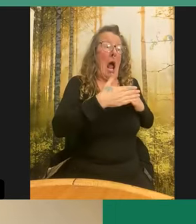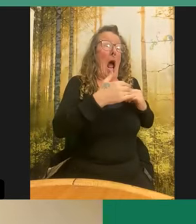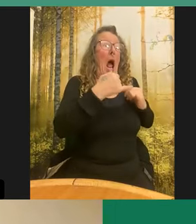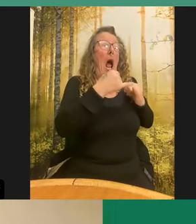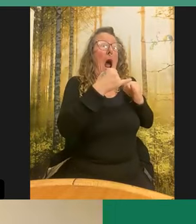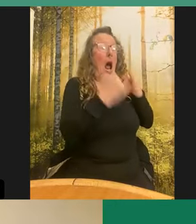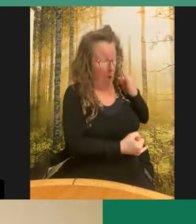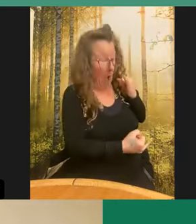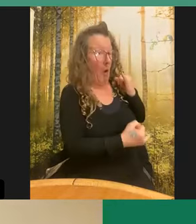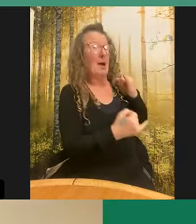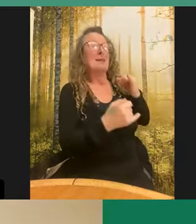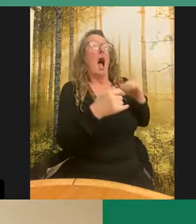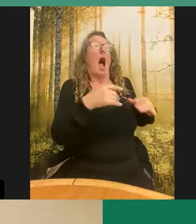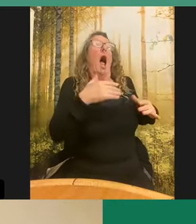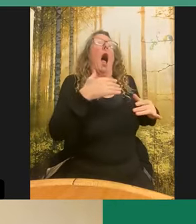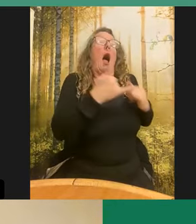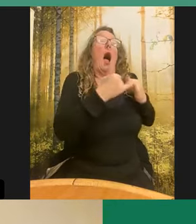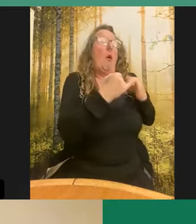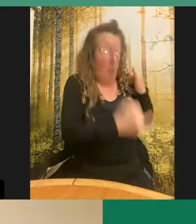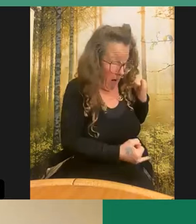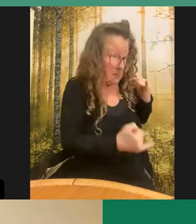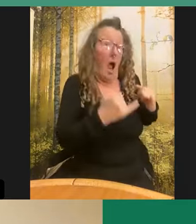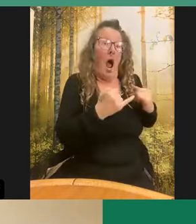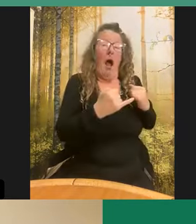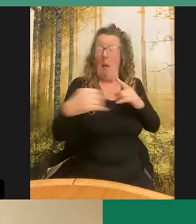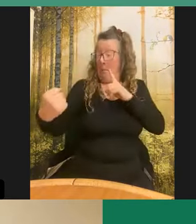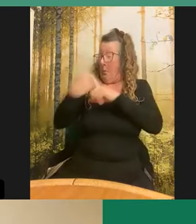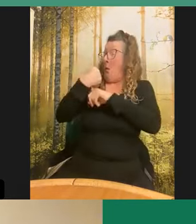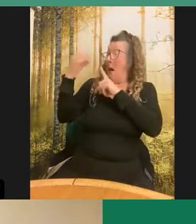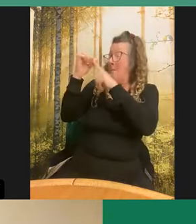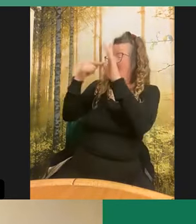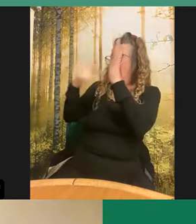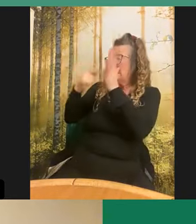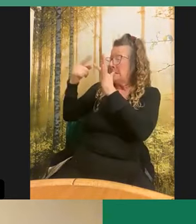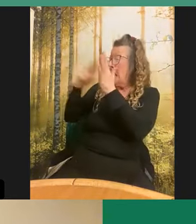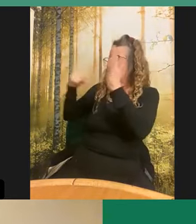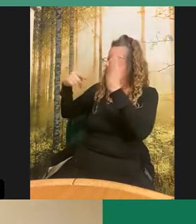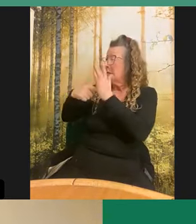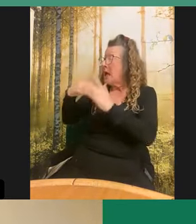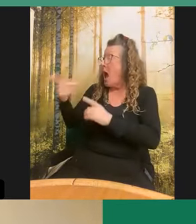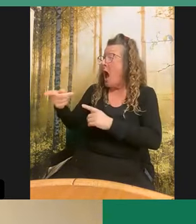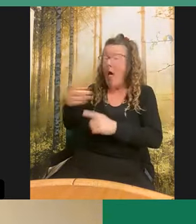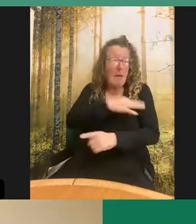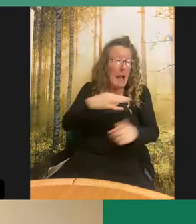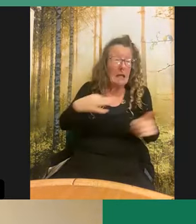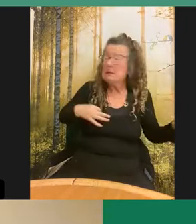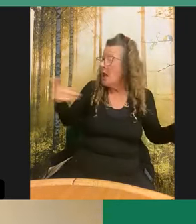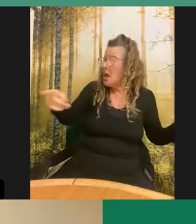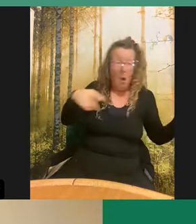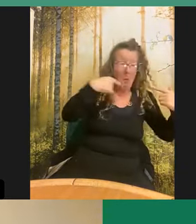oh, because what I realized is about the patents, and that was just like, for me, and I had also some figures of how many